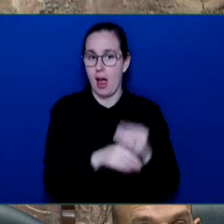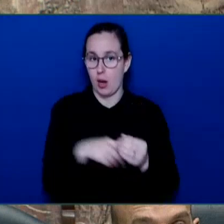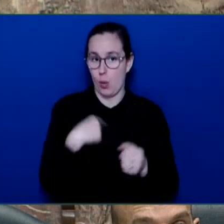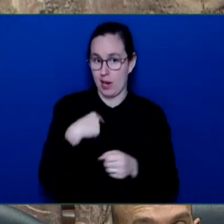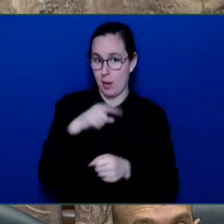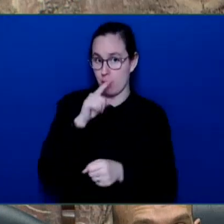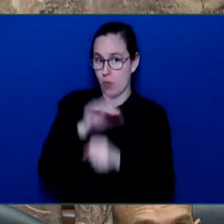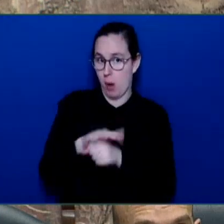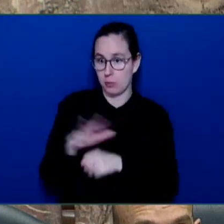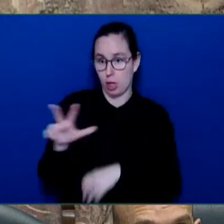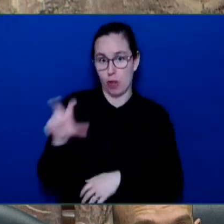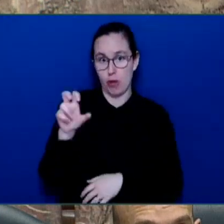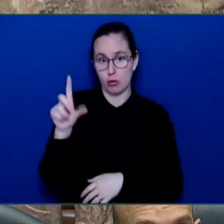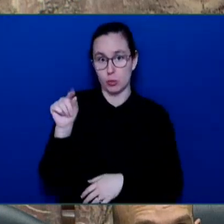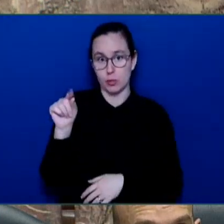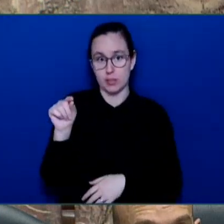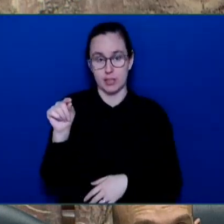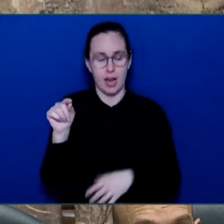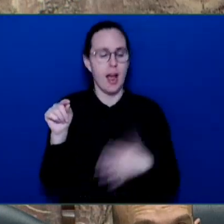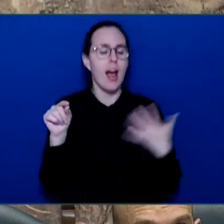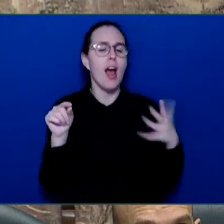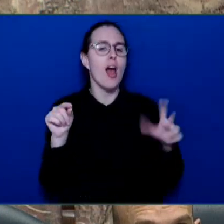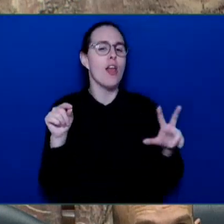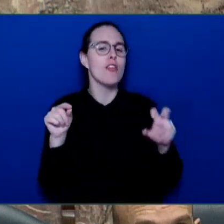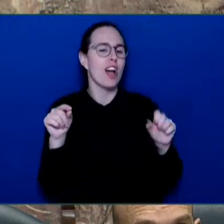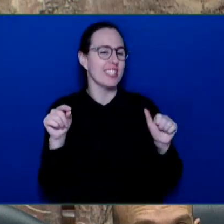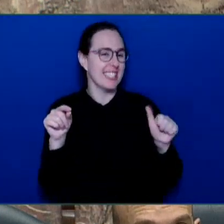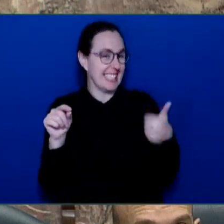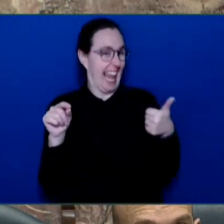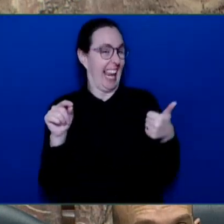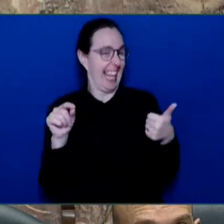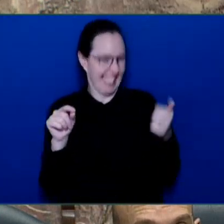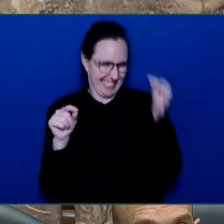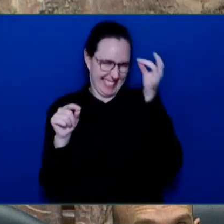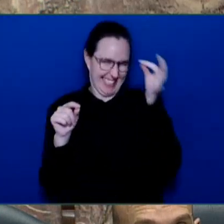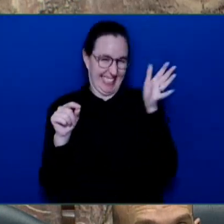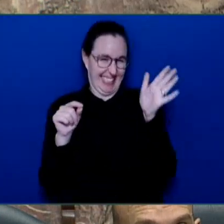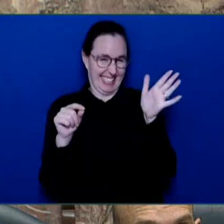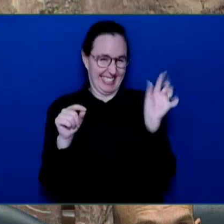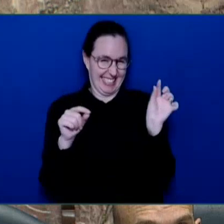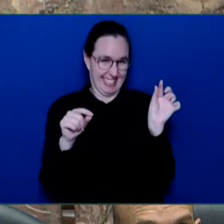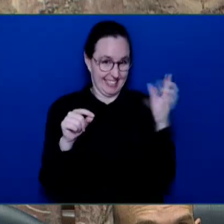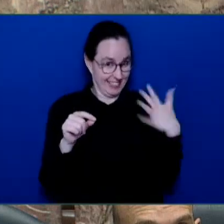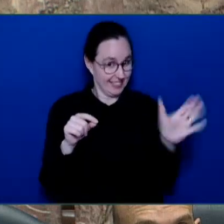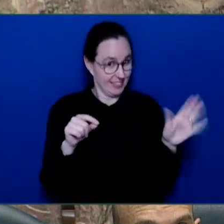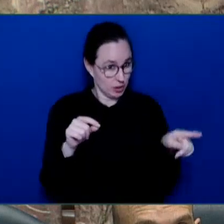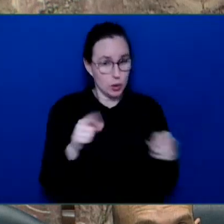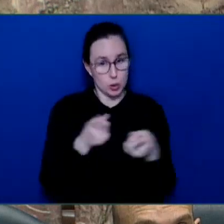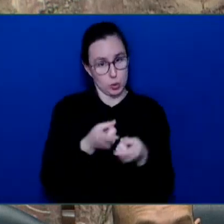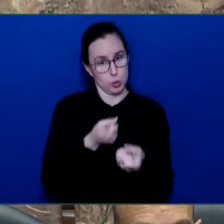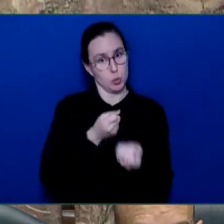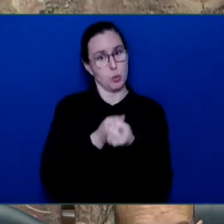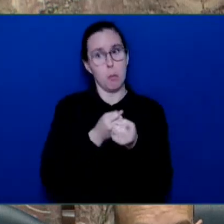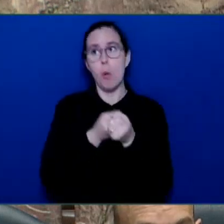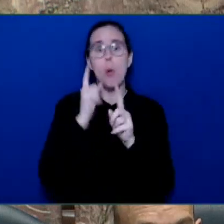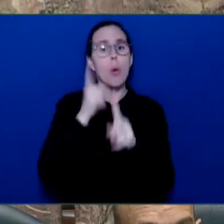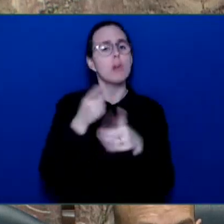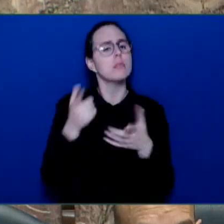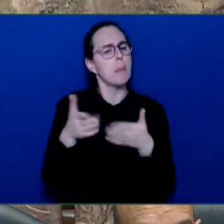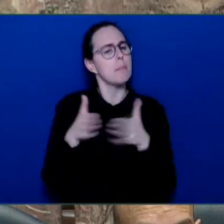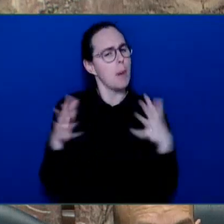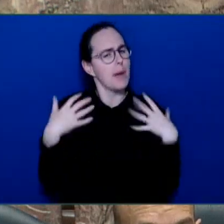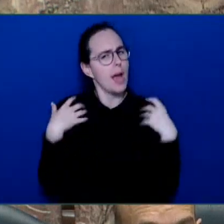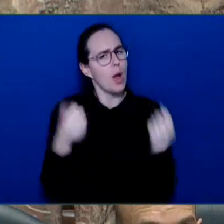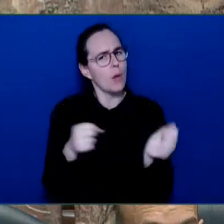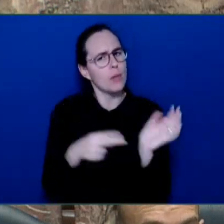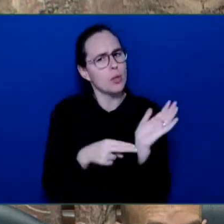nurses working in the healthcare system, in the public healthcare system in British Columbia, and every one of those relational security officers is an